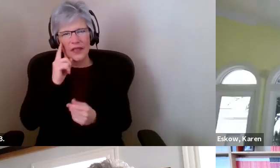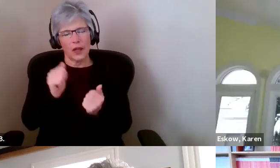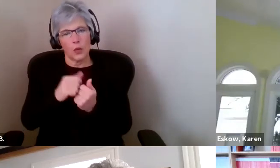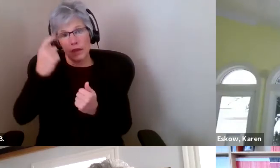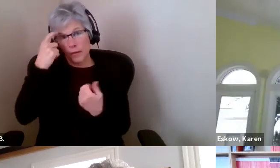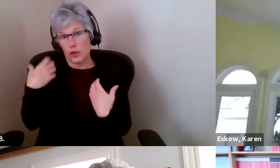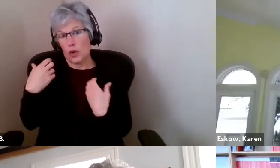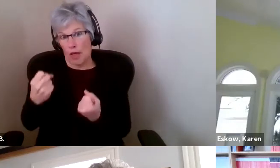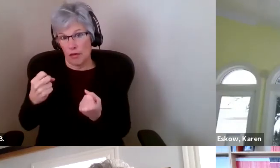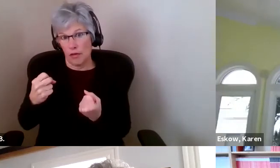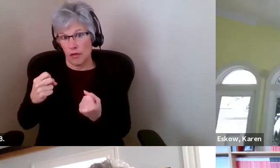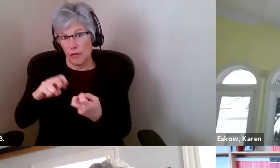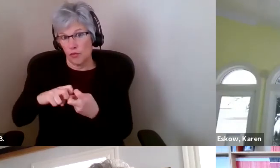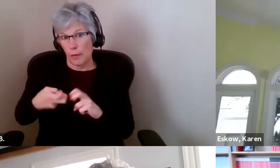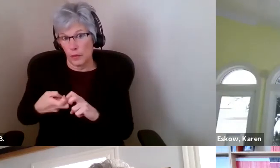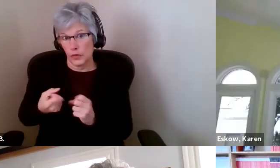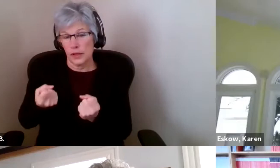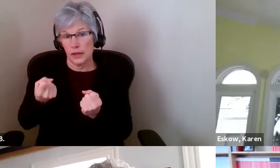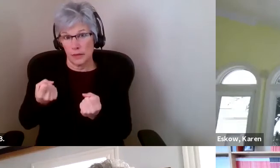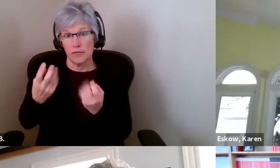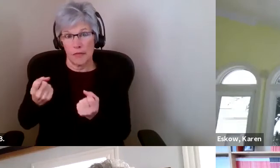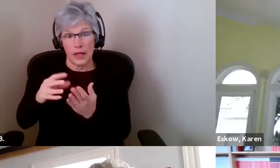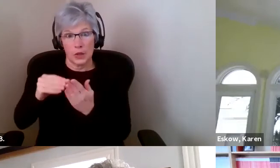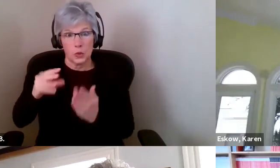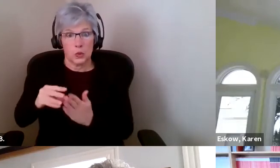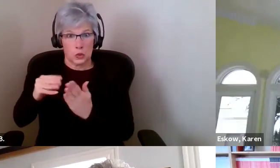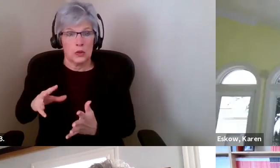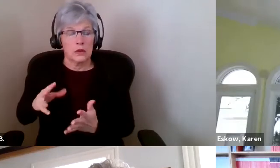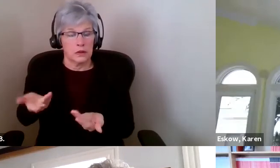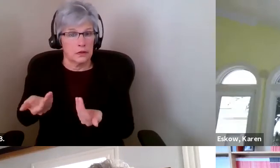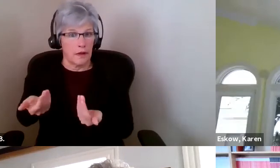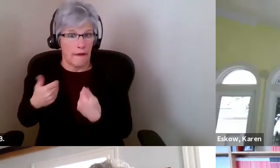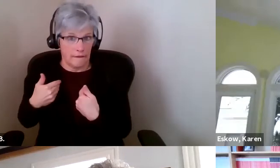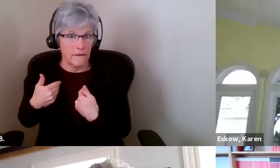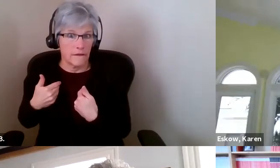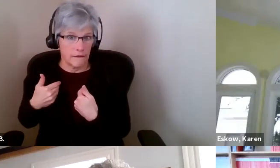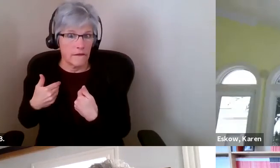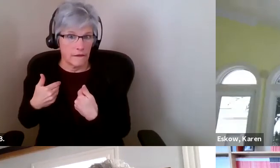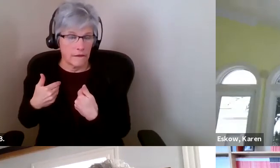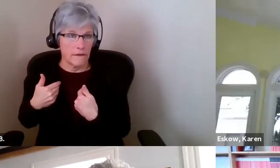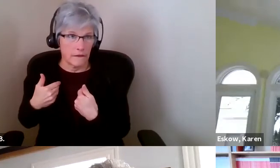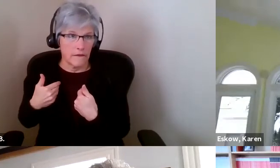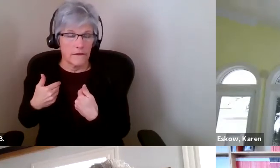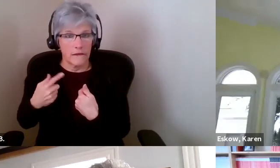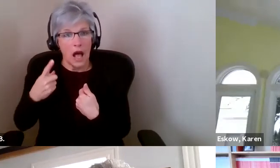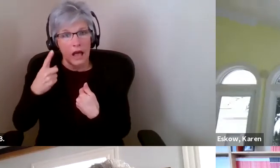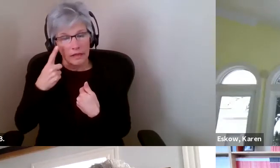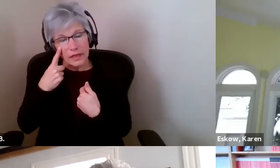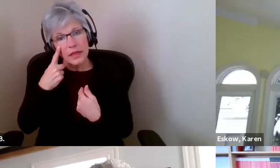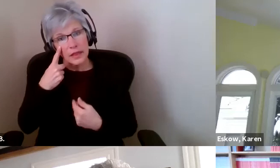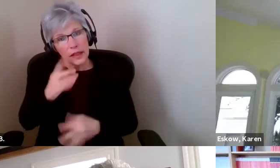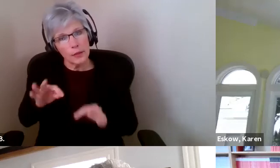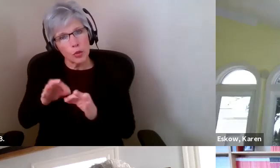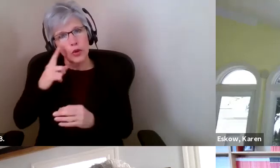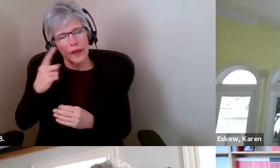problems that so many students have, I think it's important to consider mental health as an equity opportunity too. And